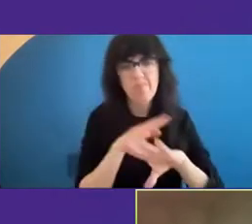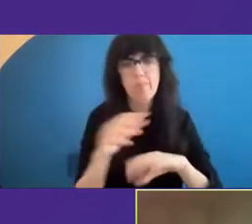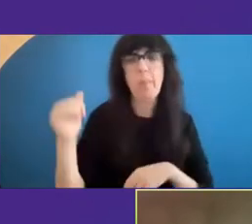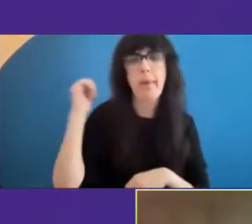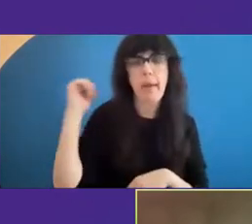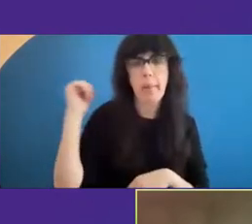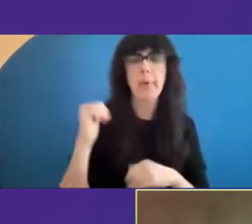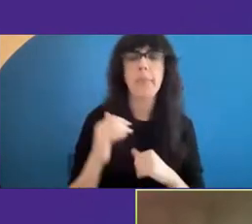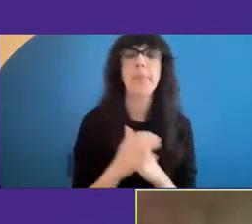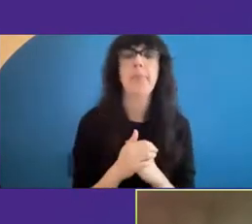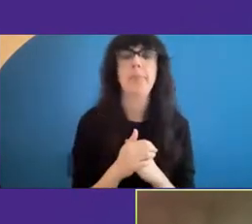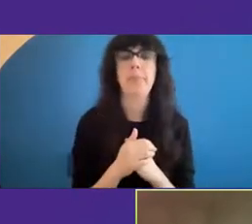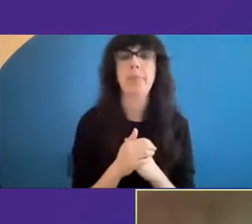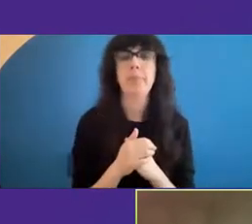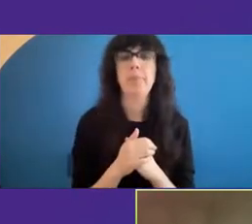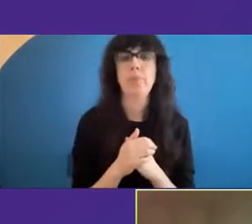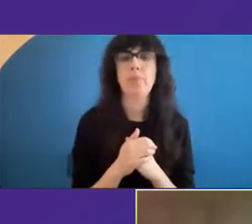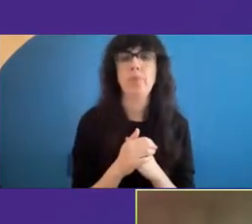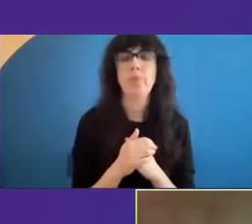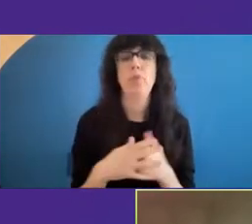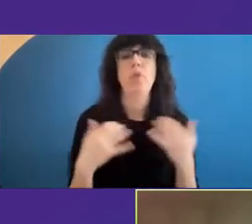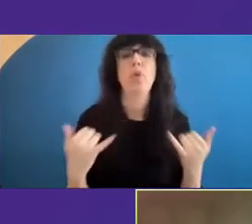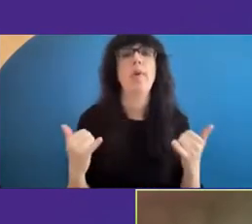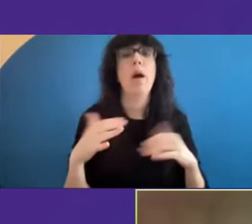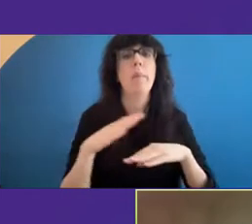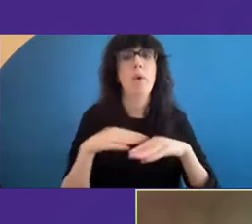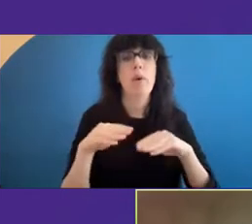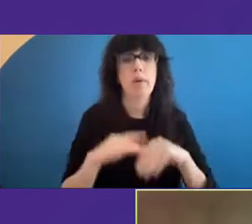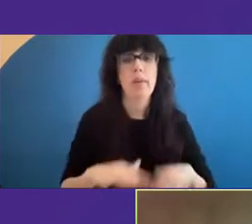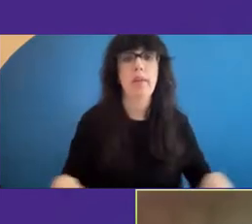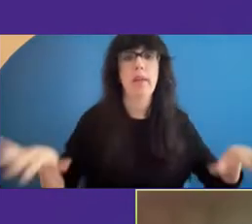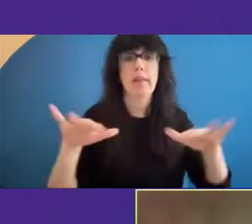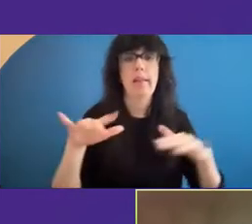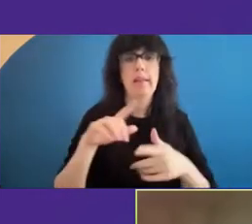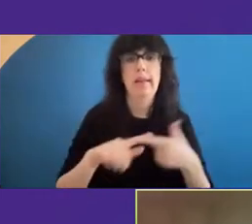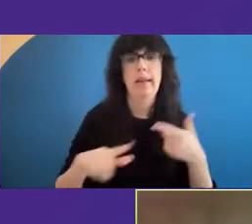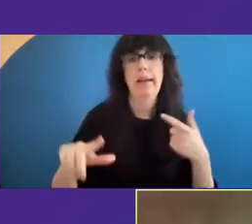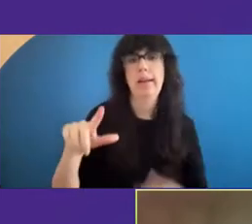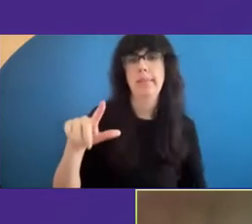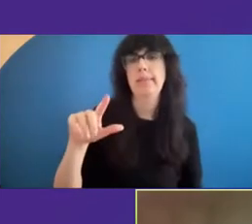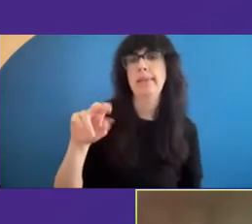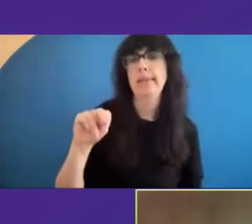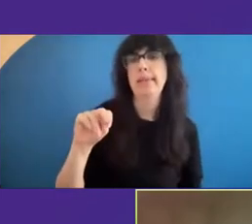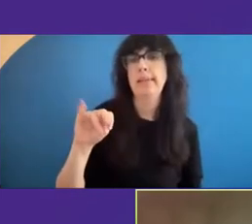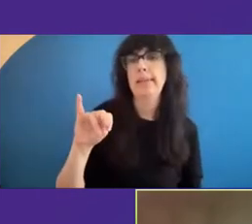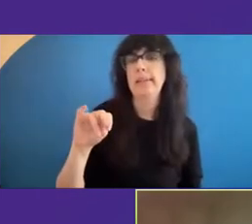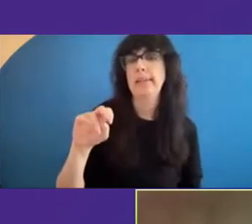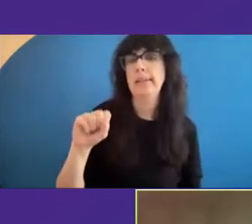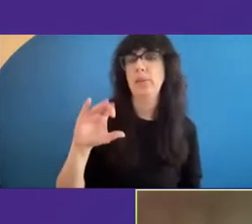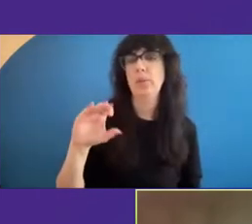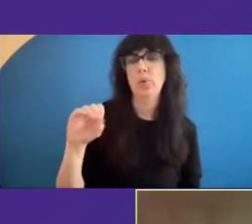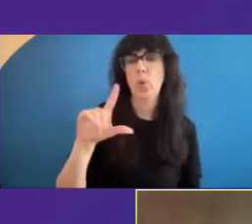I am currently on the lands of the Squaxin Island and Nisqually tribes,